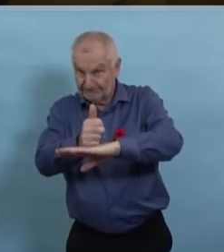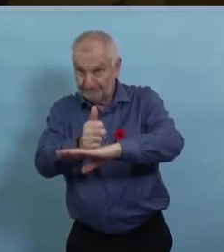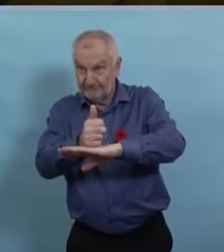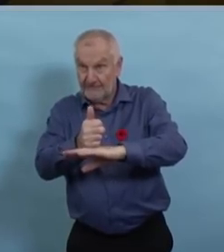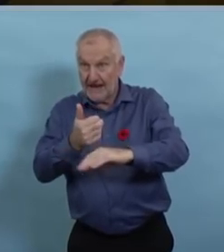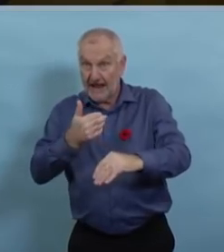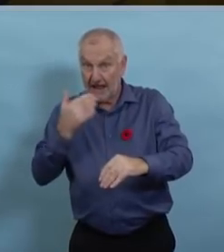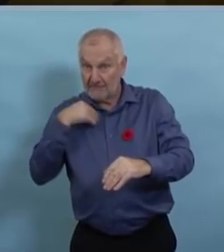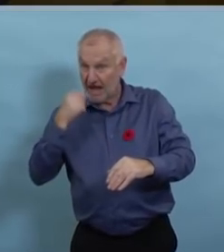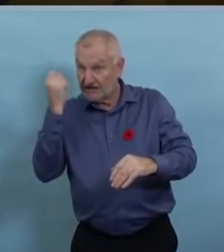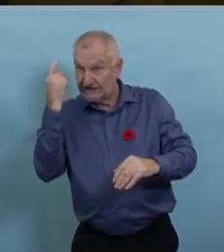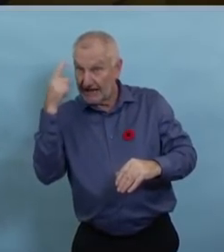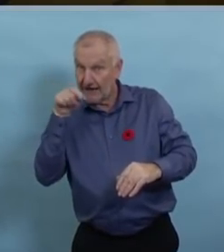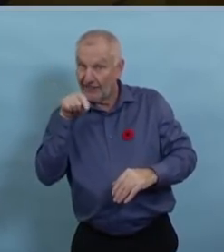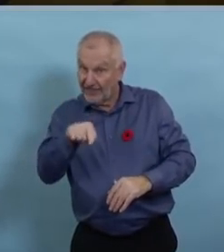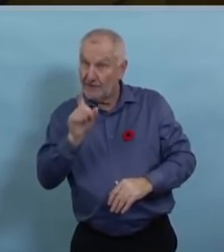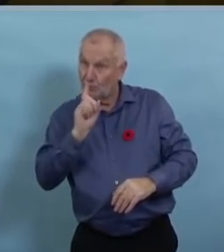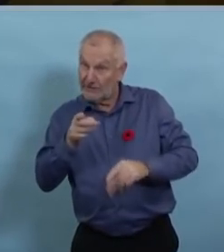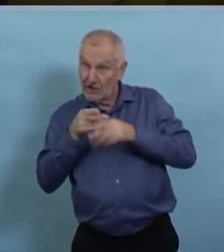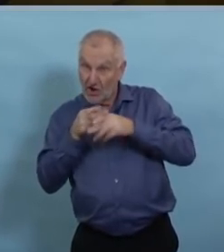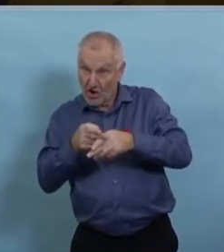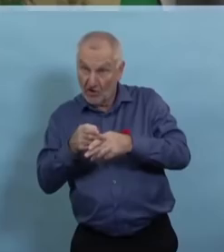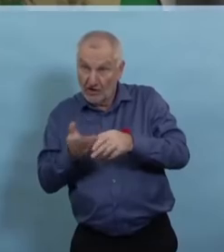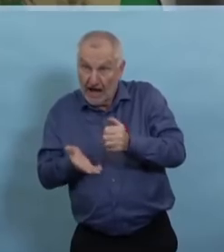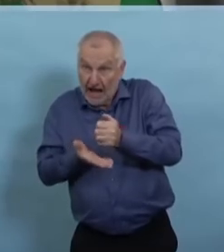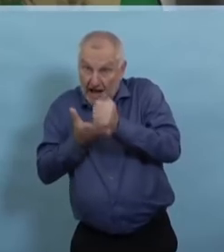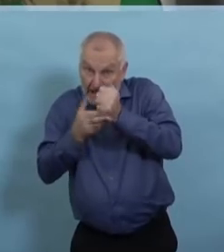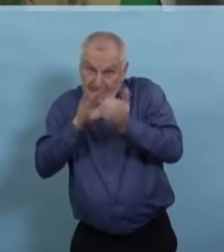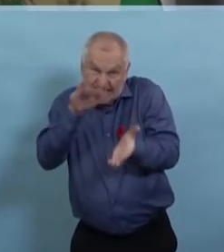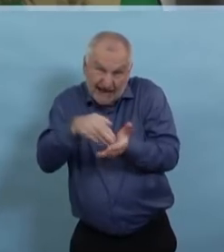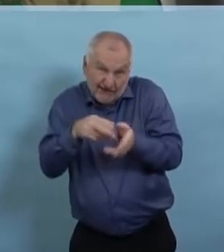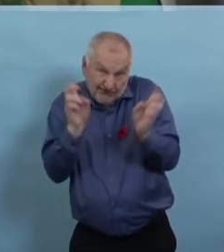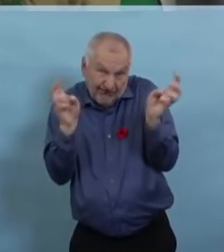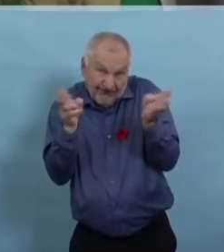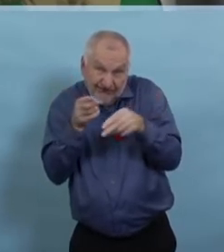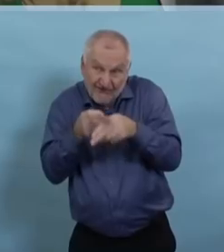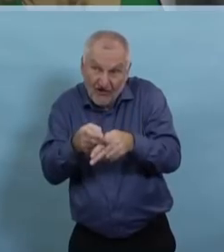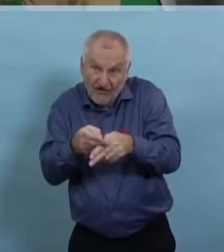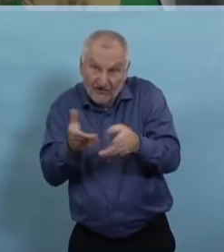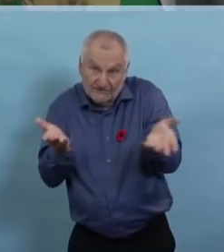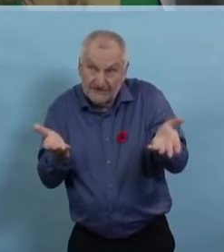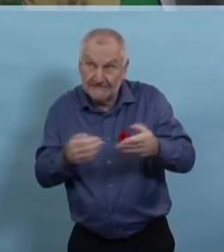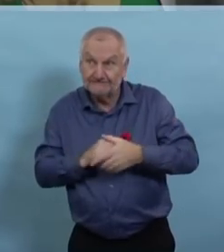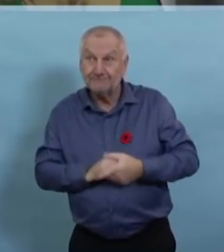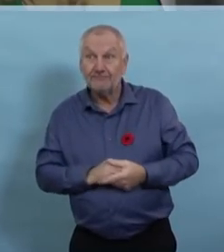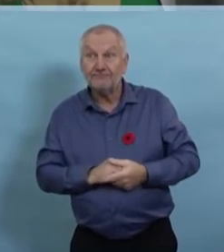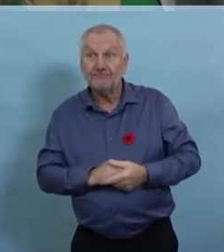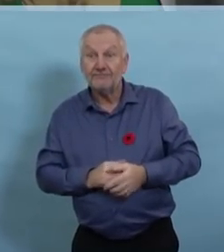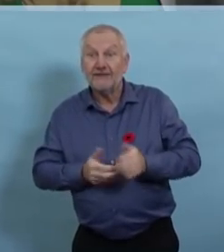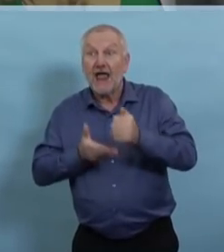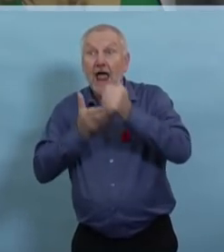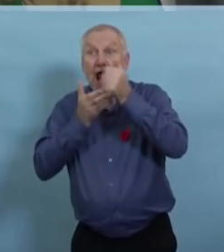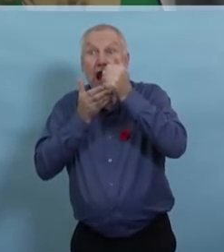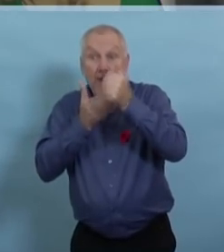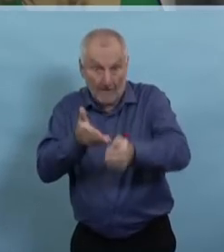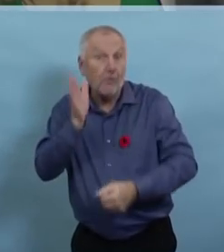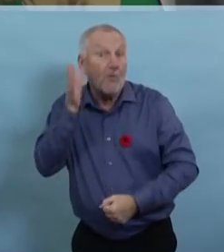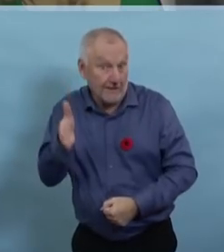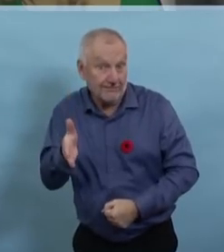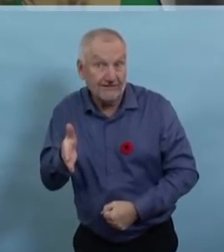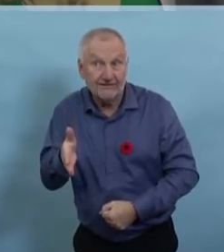center that's going to provide teachers with resources, correct? It is certainly going to help. It is going to provide